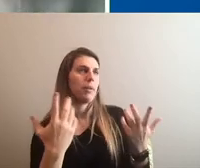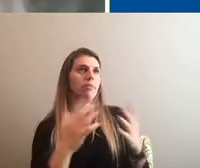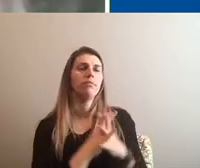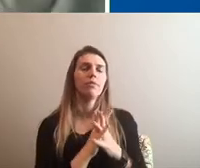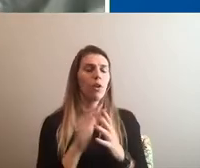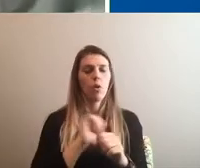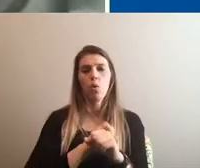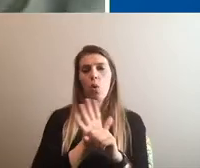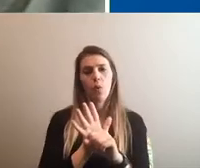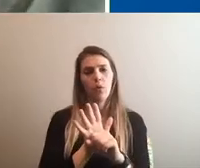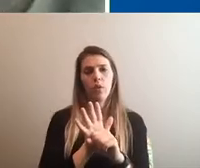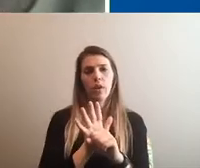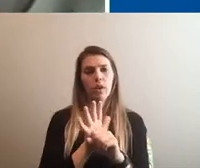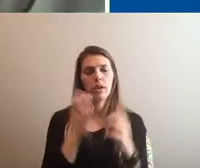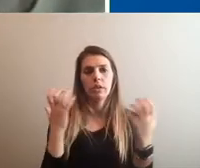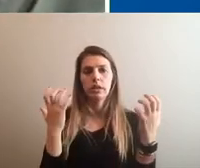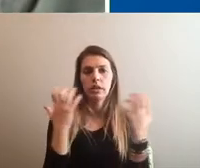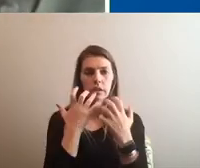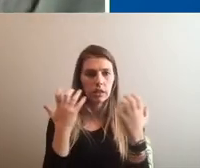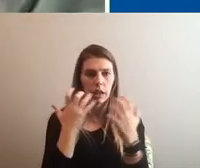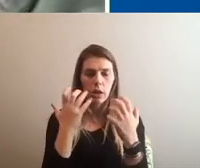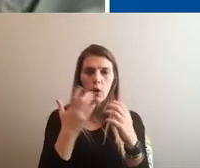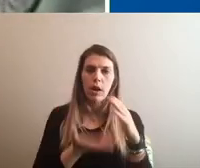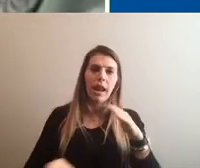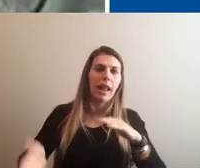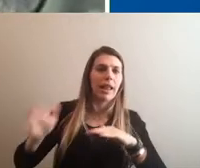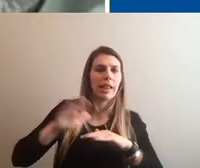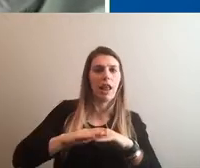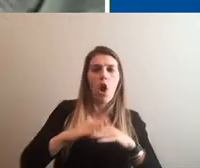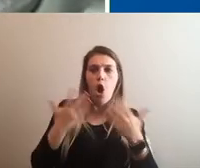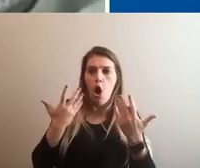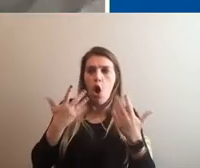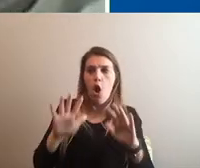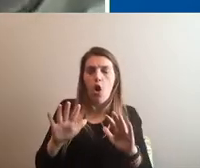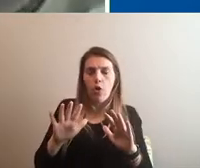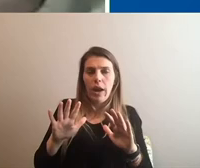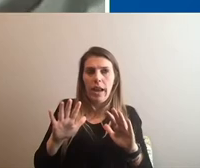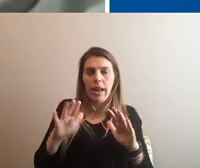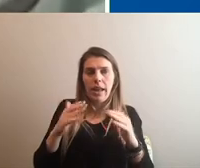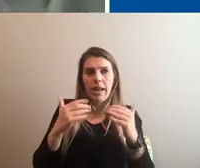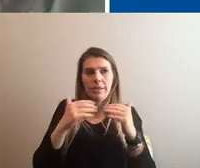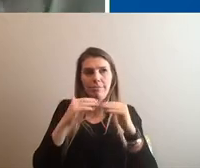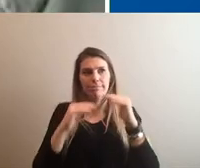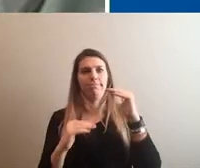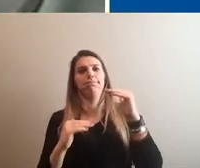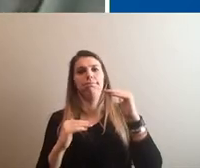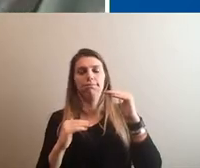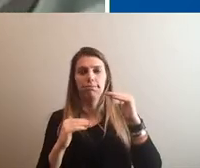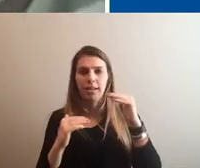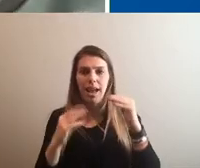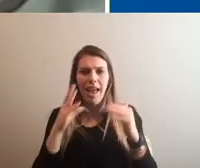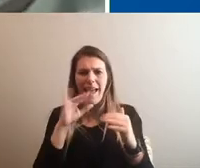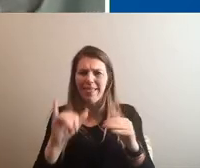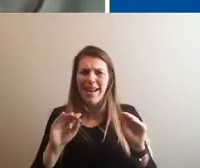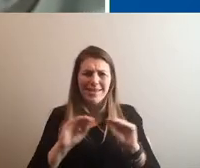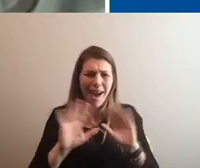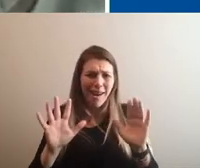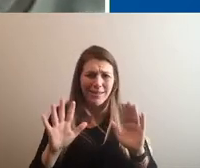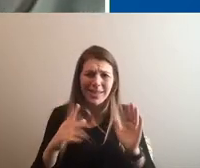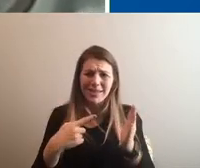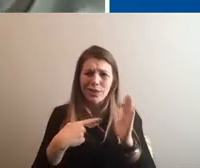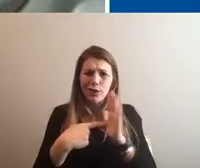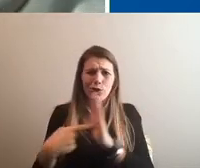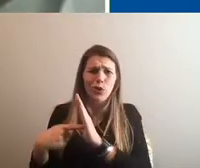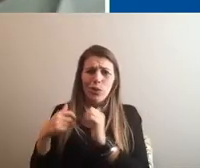has massively amplified existing historic disparities. I mean, I think this is obvious and evident in every